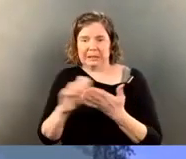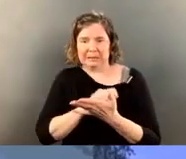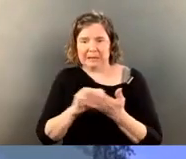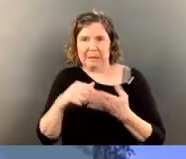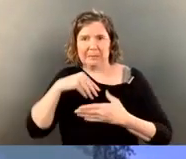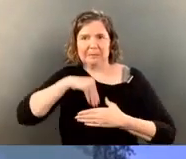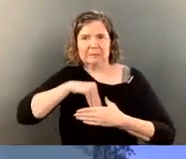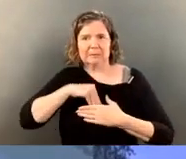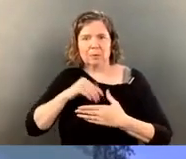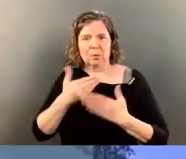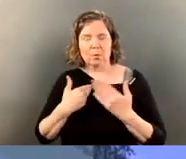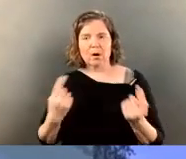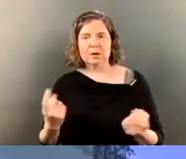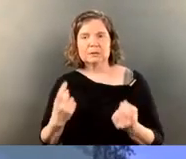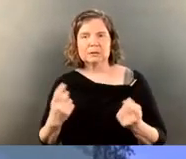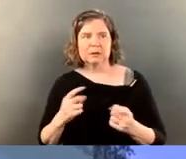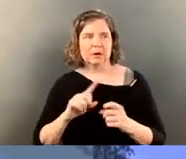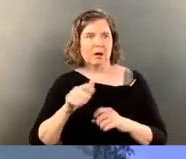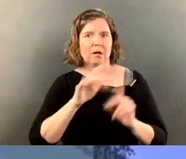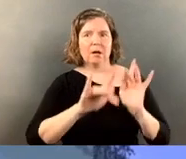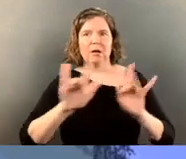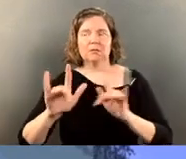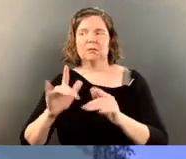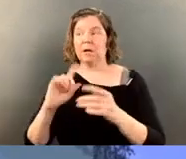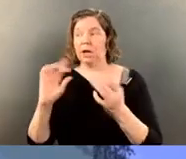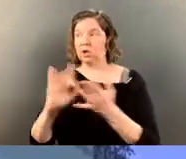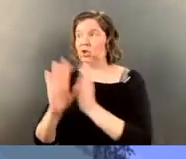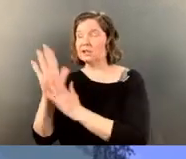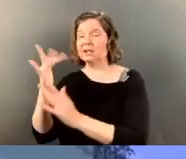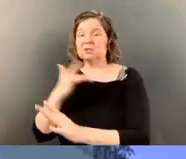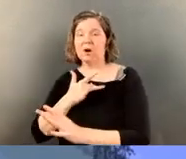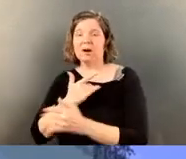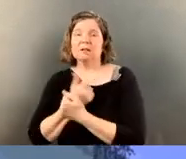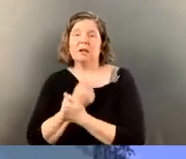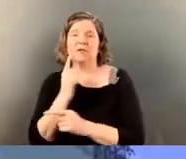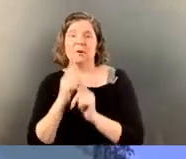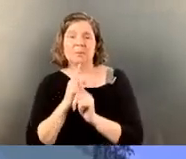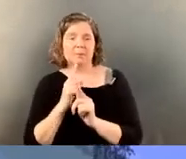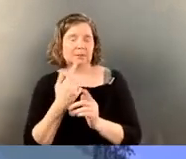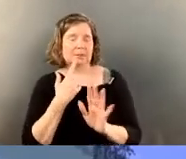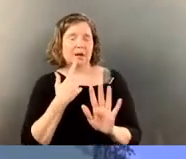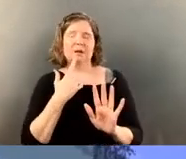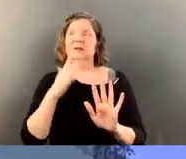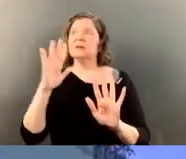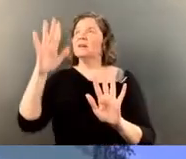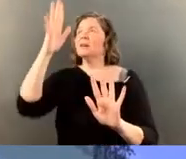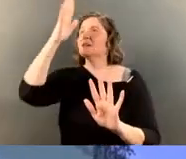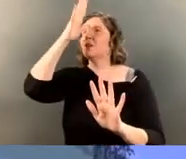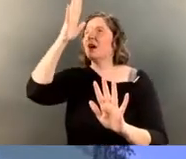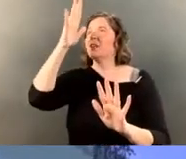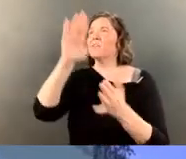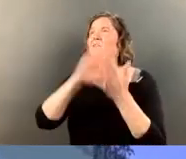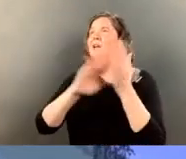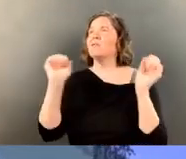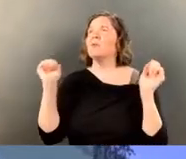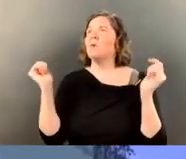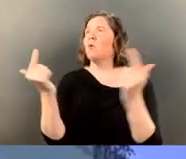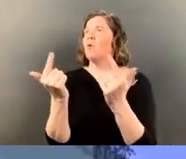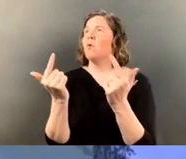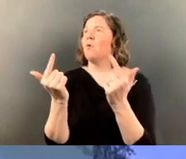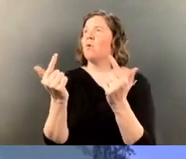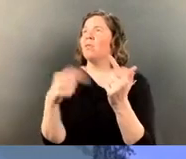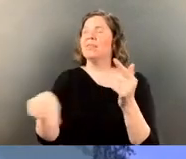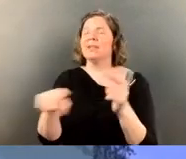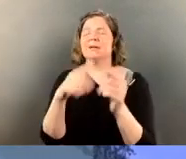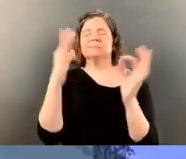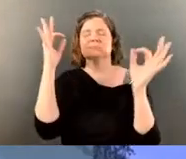were creating through our sin. And Jesus, in his heart and in his love for people, said, Father, forgive all of them, for they know not what